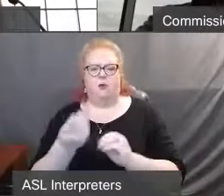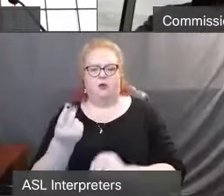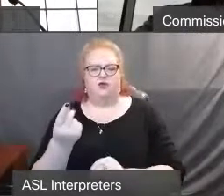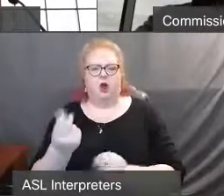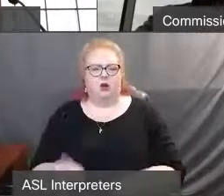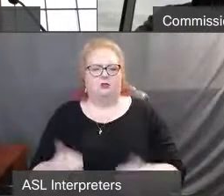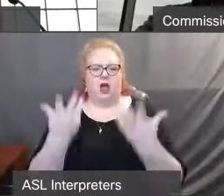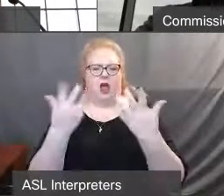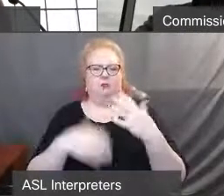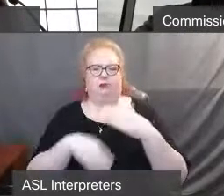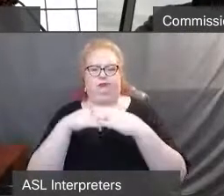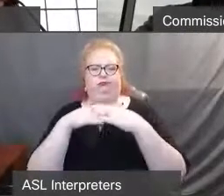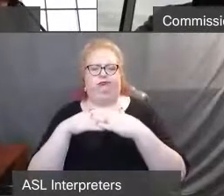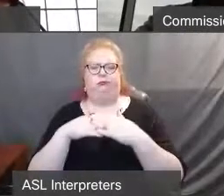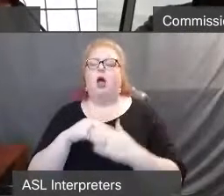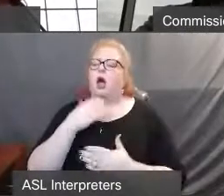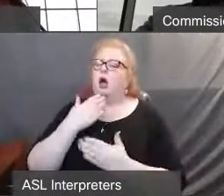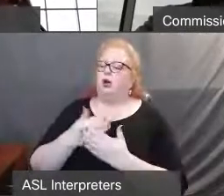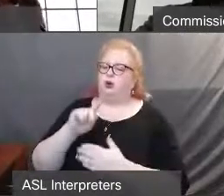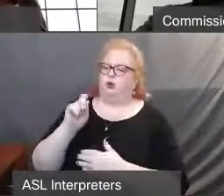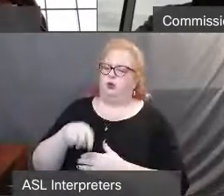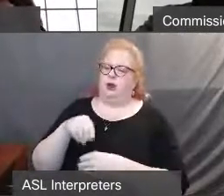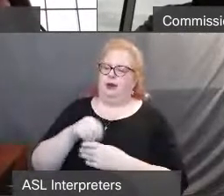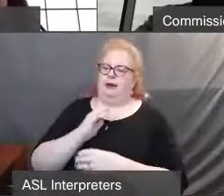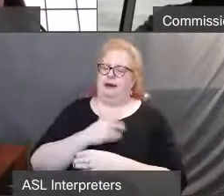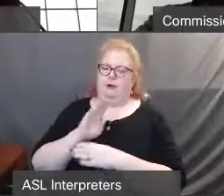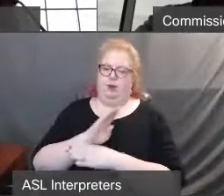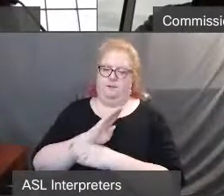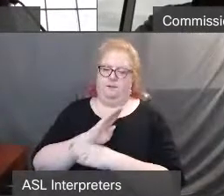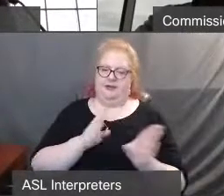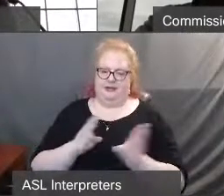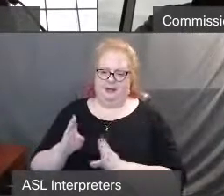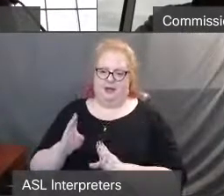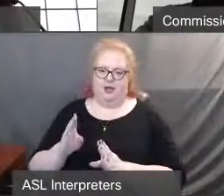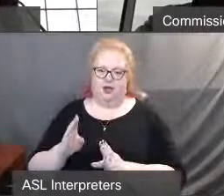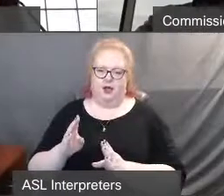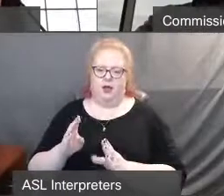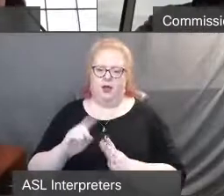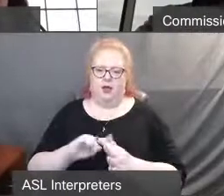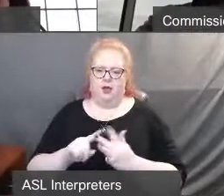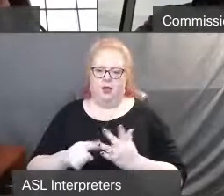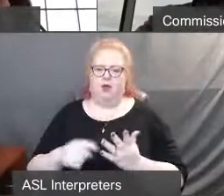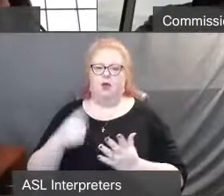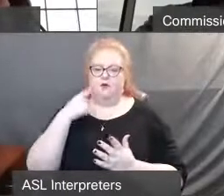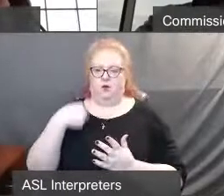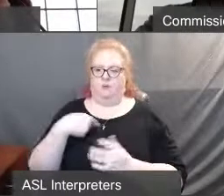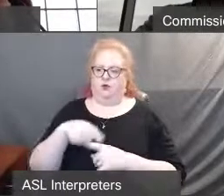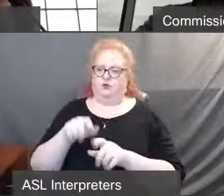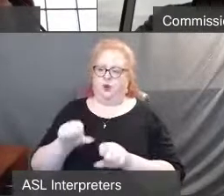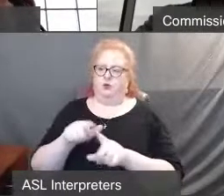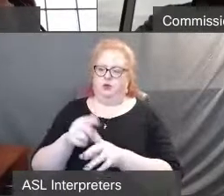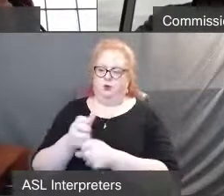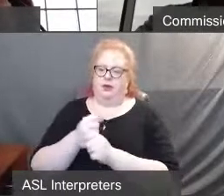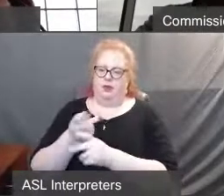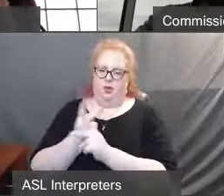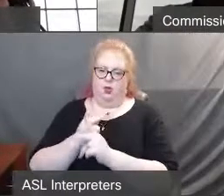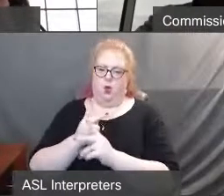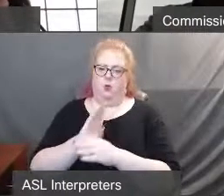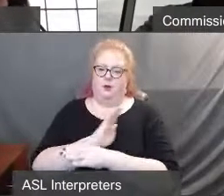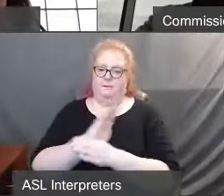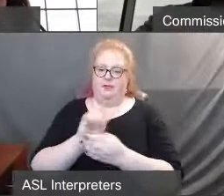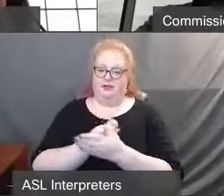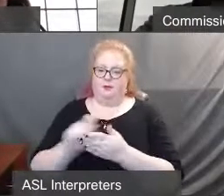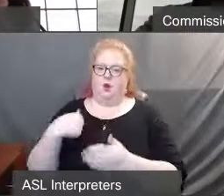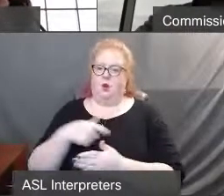good question. So in our business plan, just to submit financials and things like that for me to get the loan, in the business plan that I wrote, we wrote it